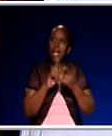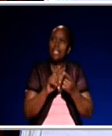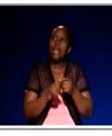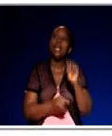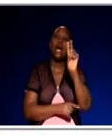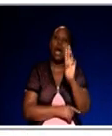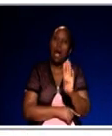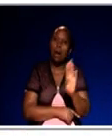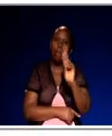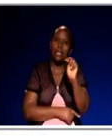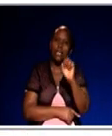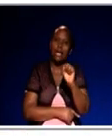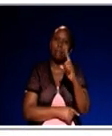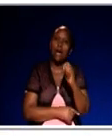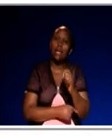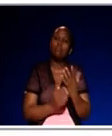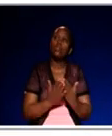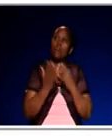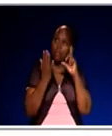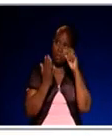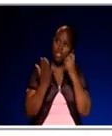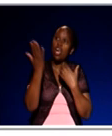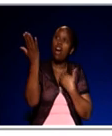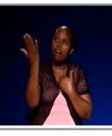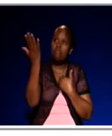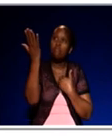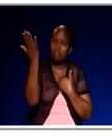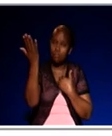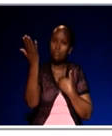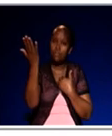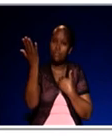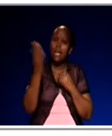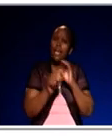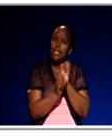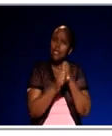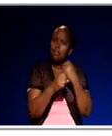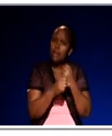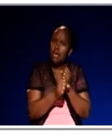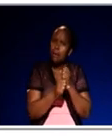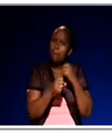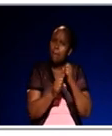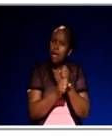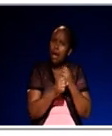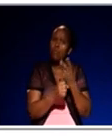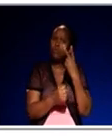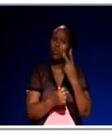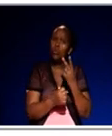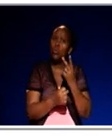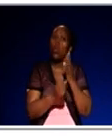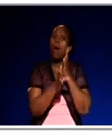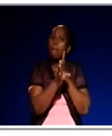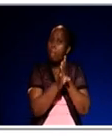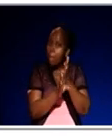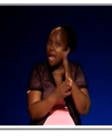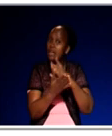burner. As shown on the screen, the Bunsen burner is made up of 3 major parts, whereby we are having